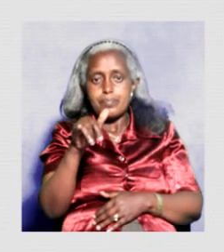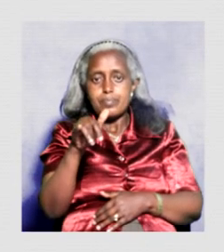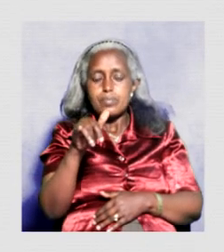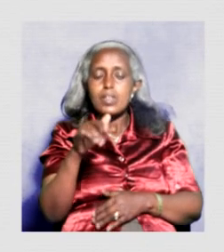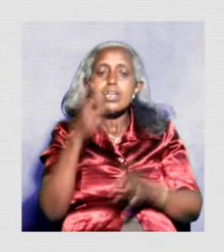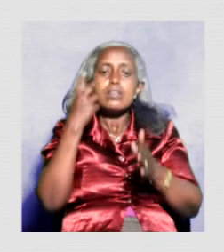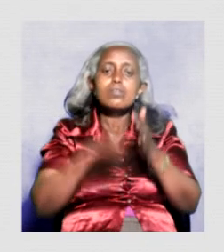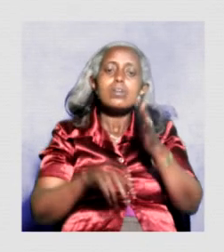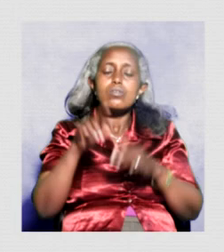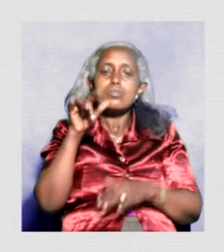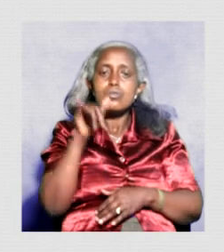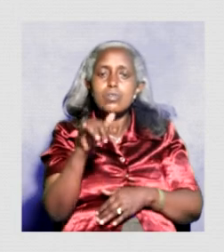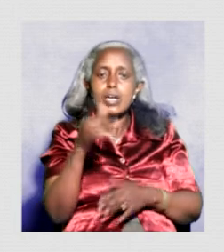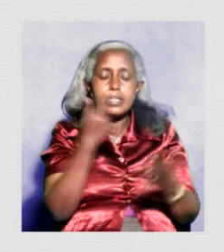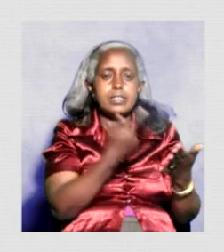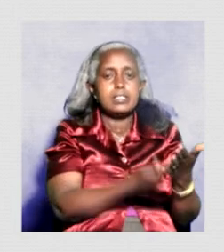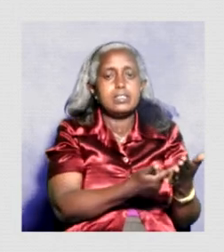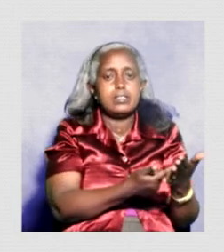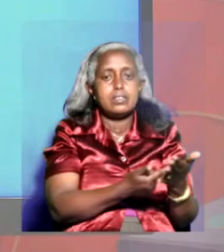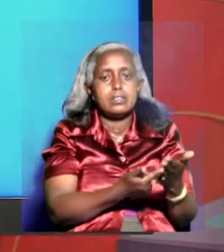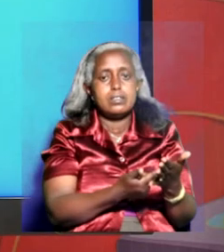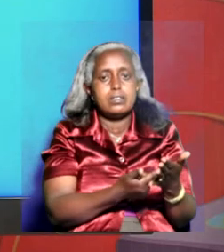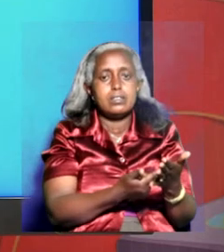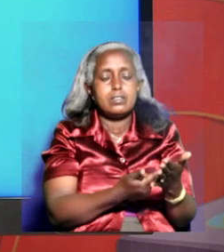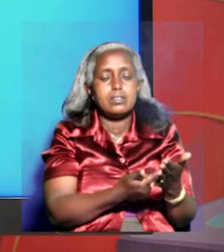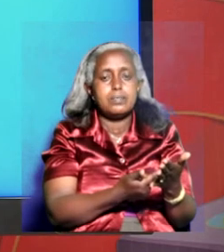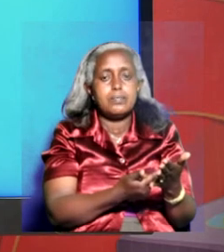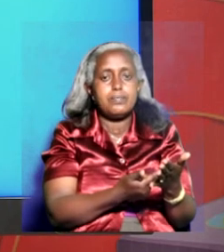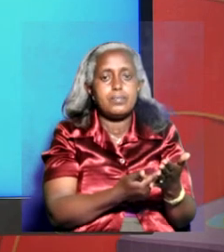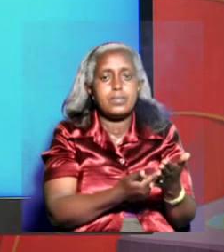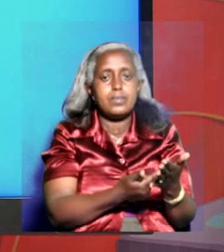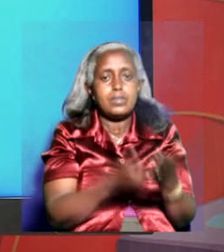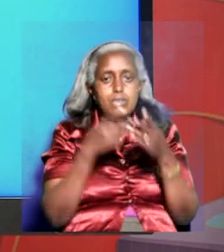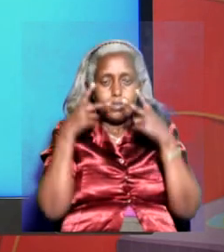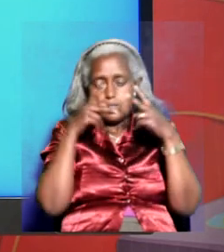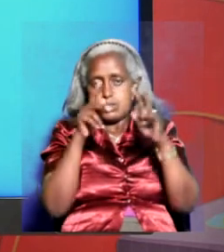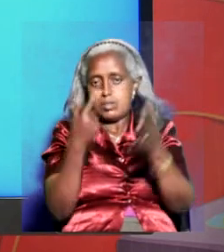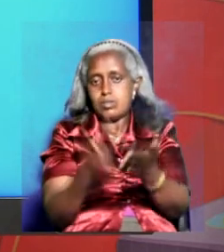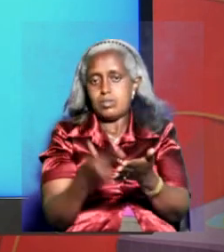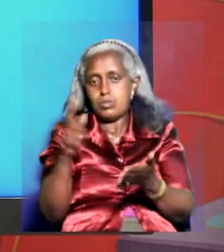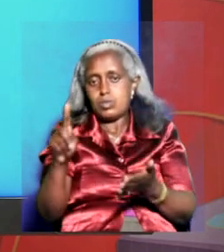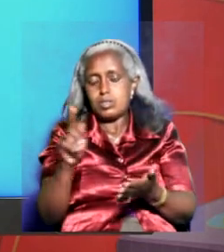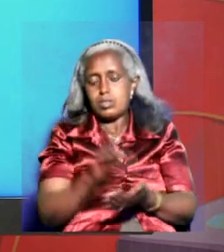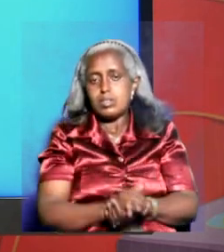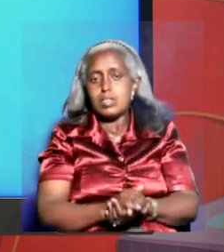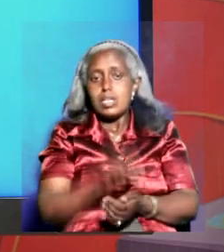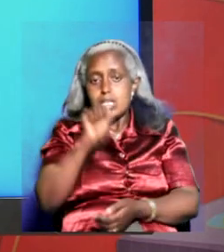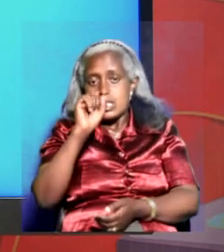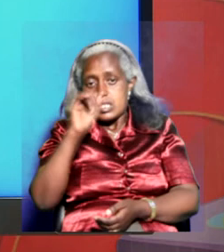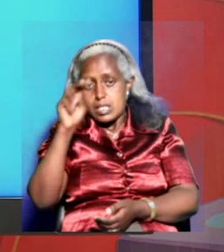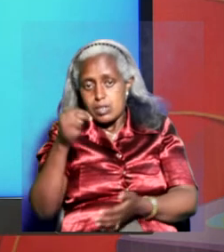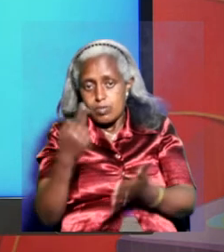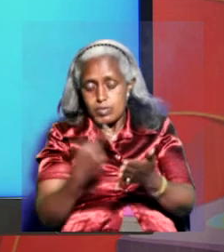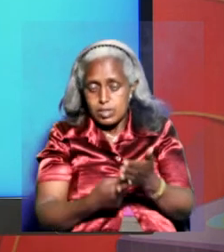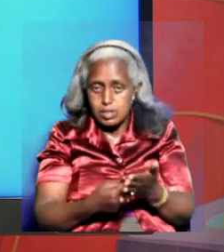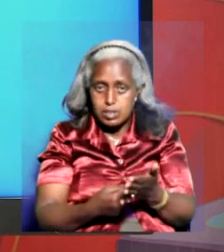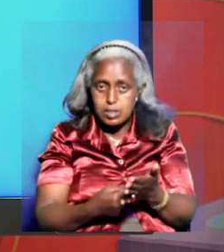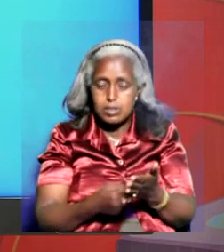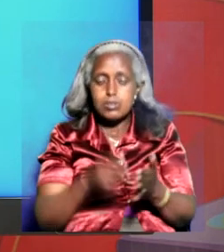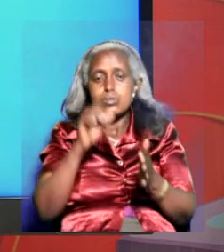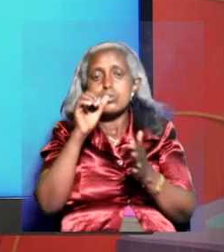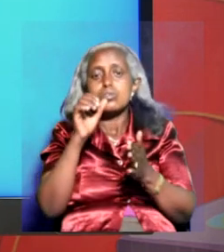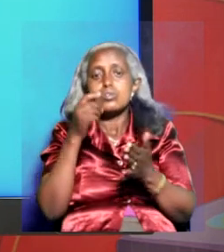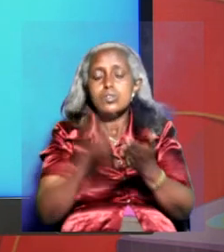The value of y, here you can see this one, sine of this. So